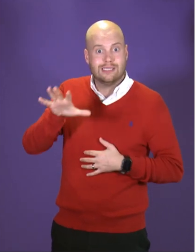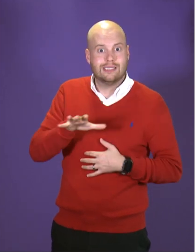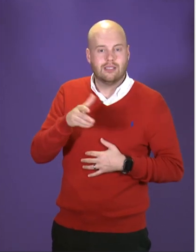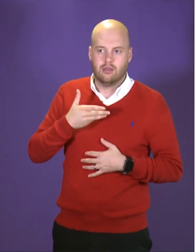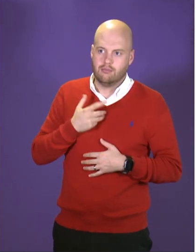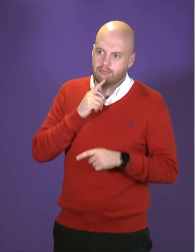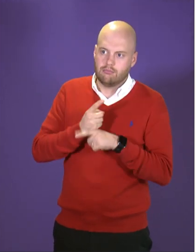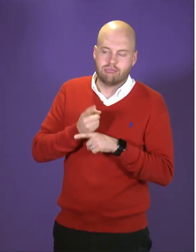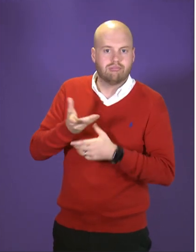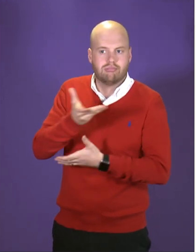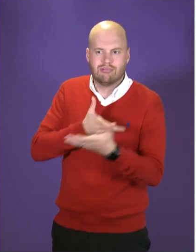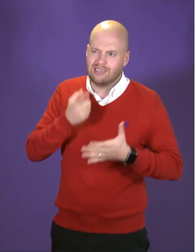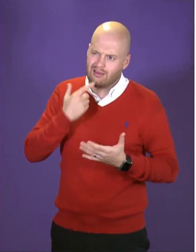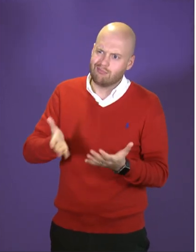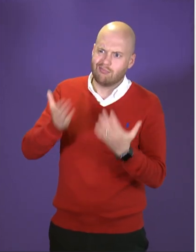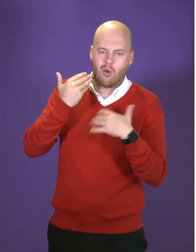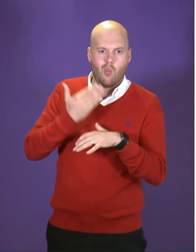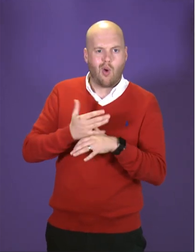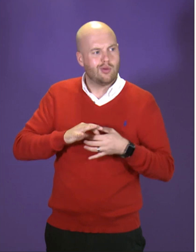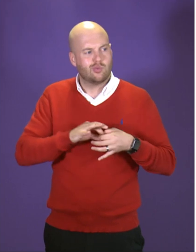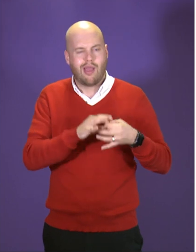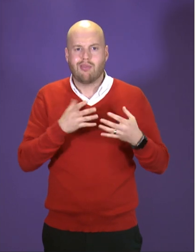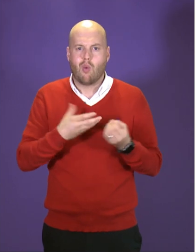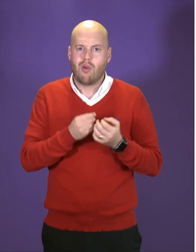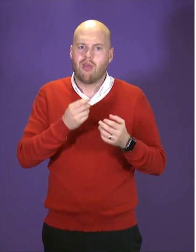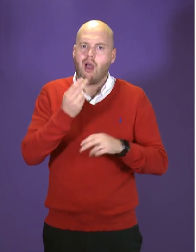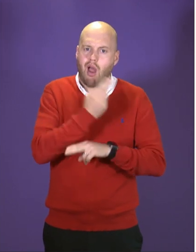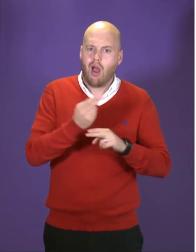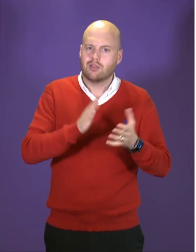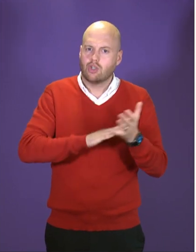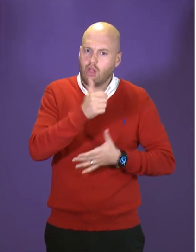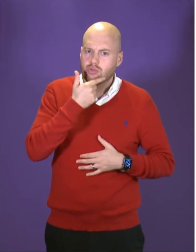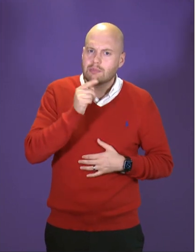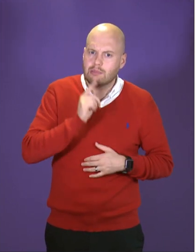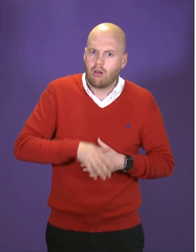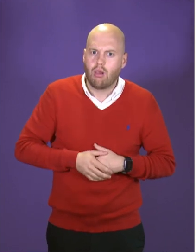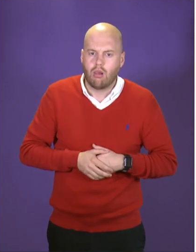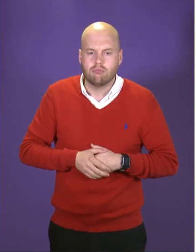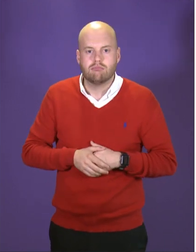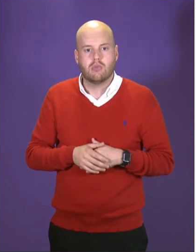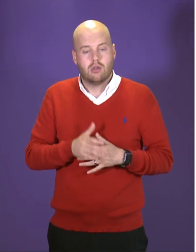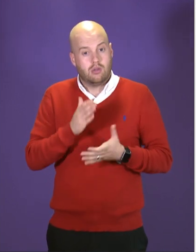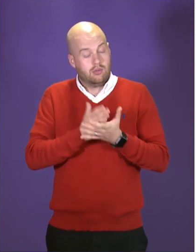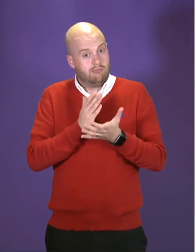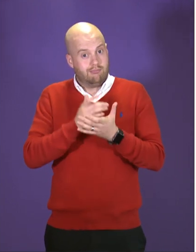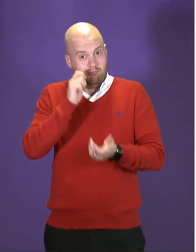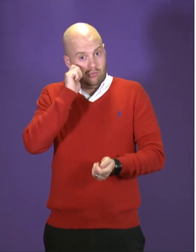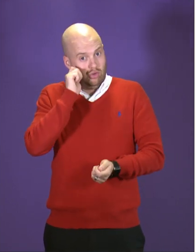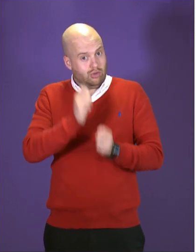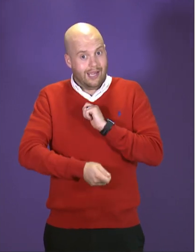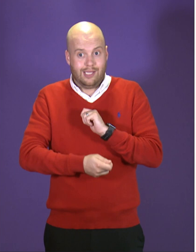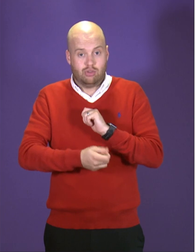with the artists, with the cultural people. And we changed the whole structure at the